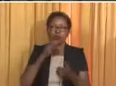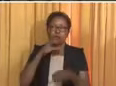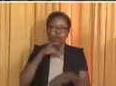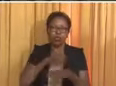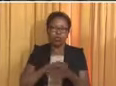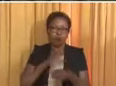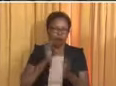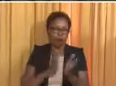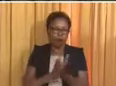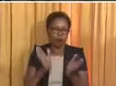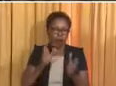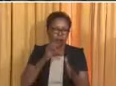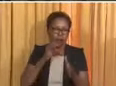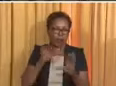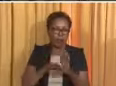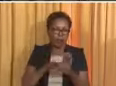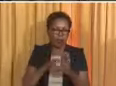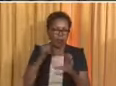juncture.